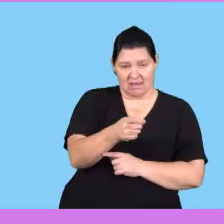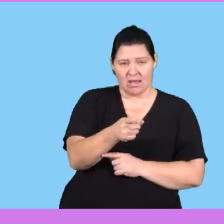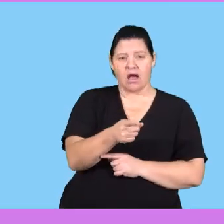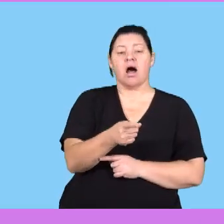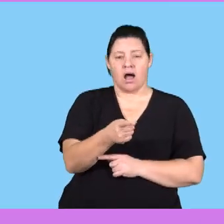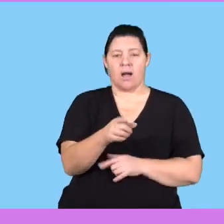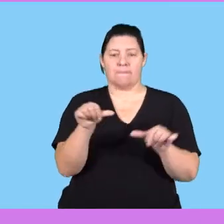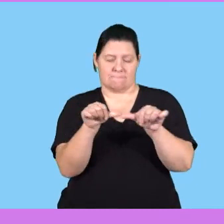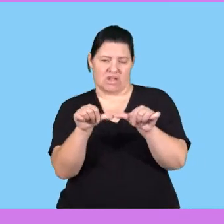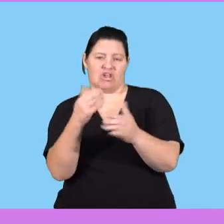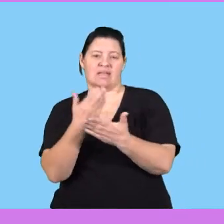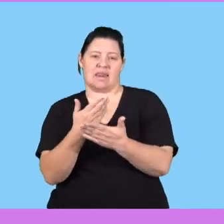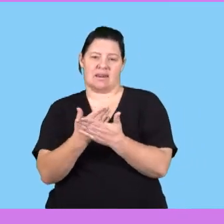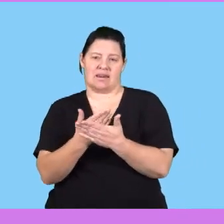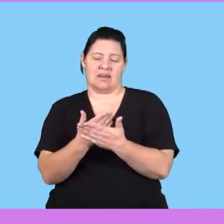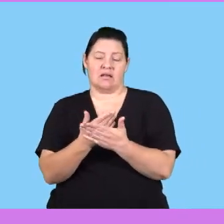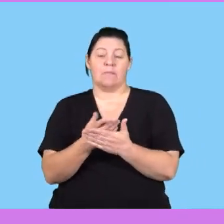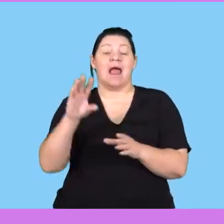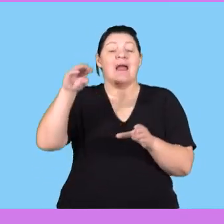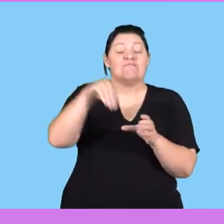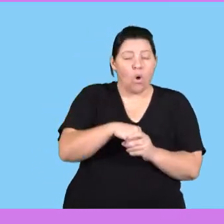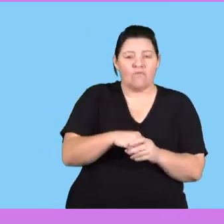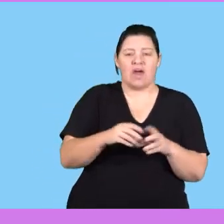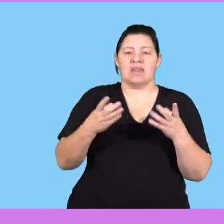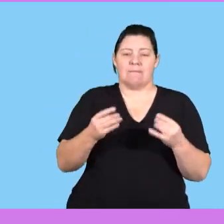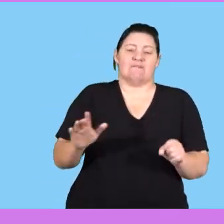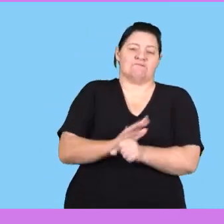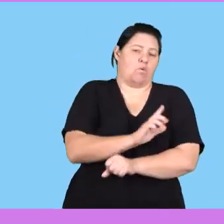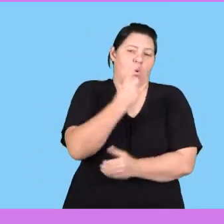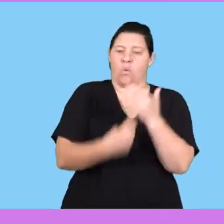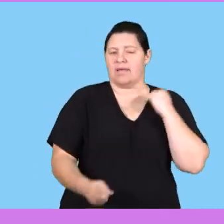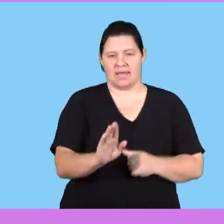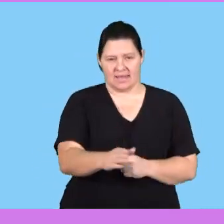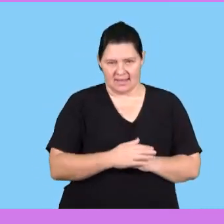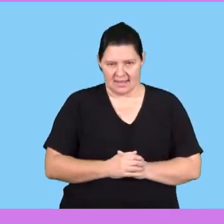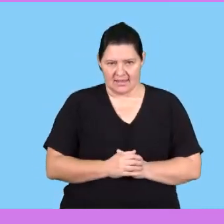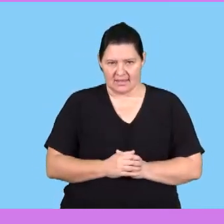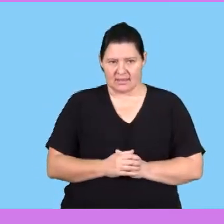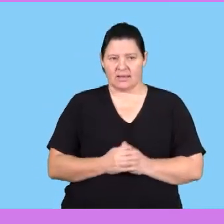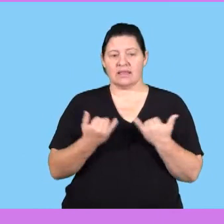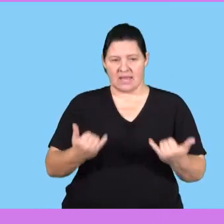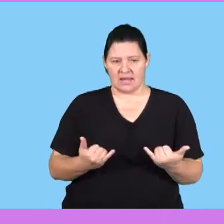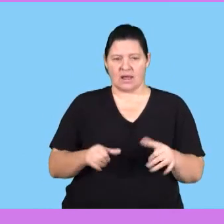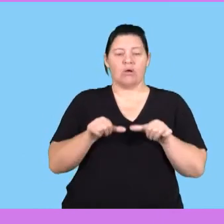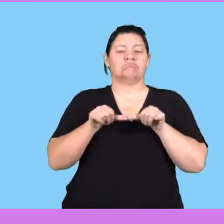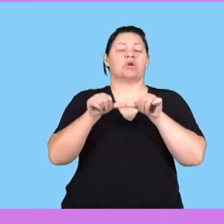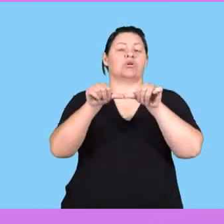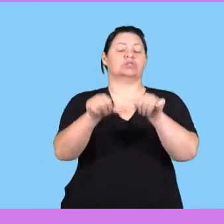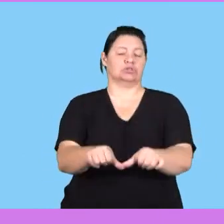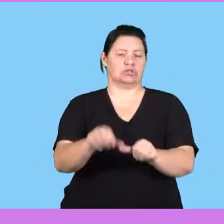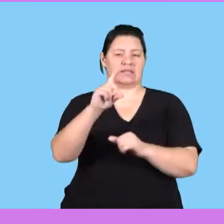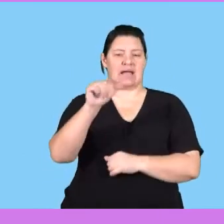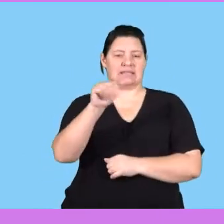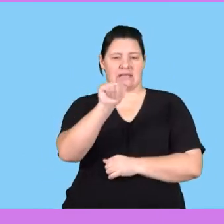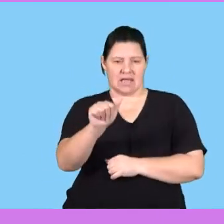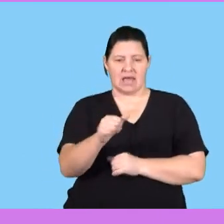can be measured, very important, and only includes whole numbers, right? And then we have what we call continuous